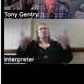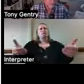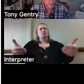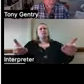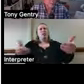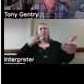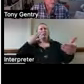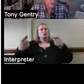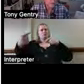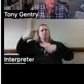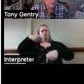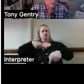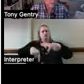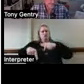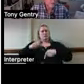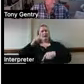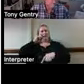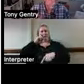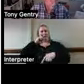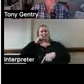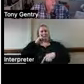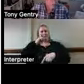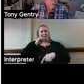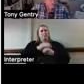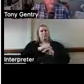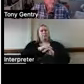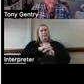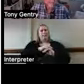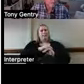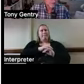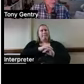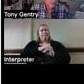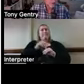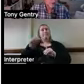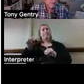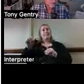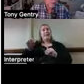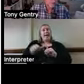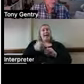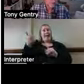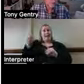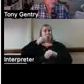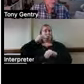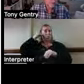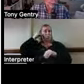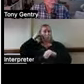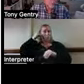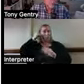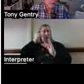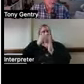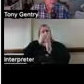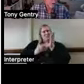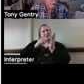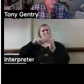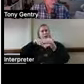talking about. By my way of thinking, anything, any home that is designed for access,